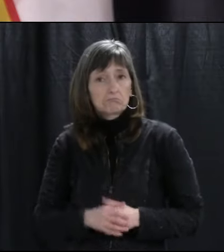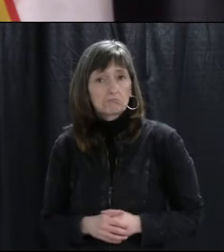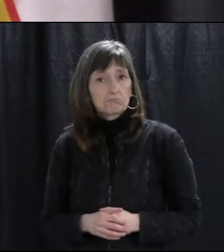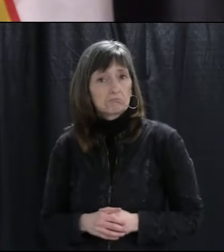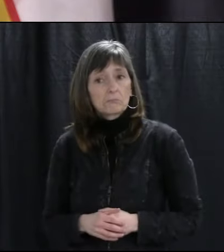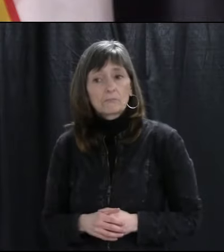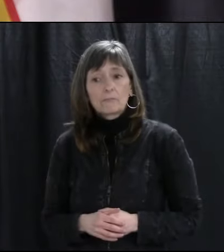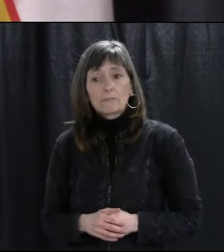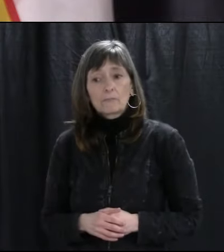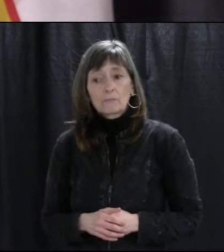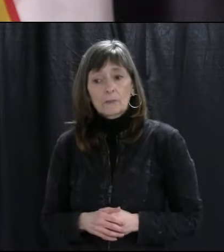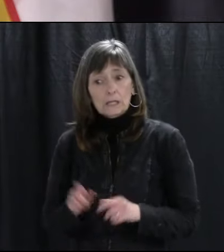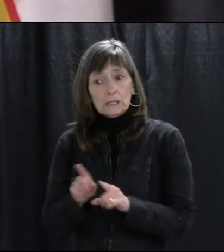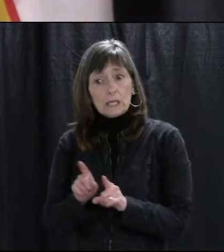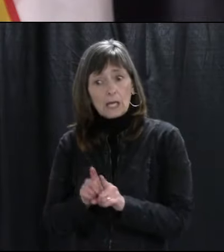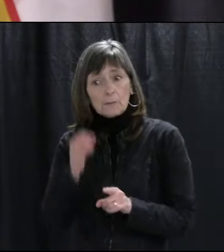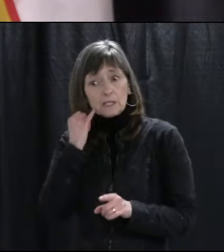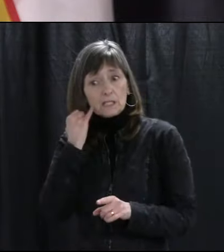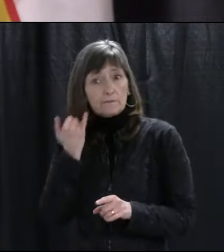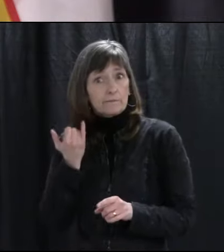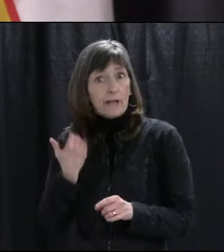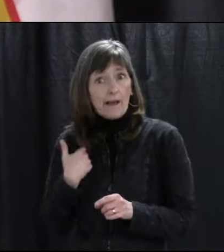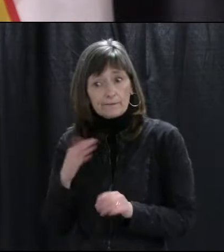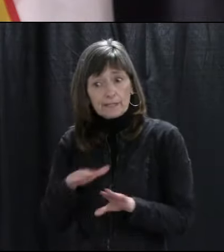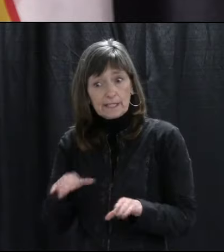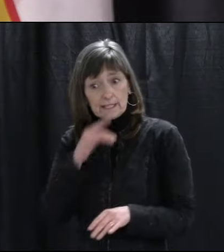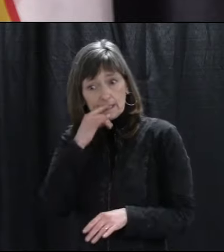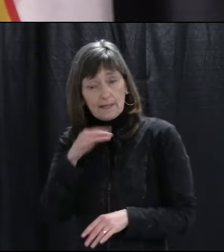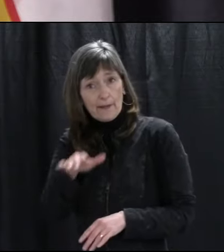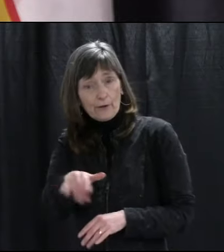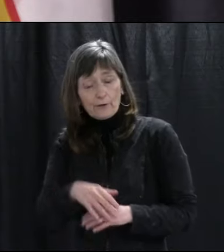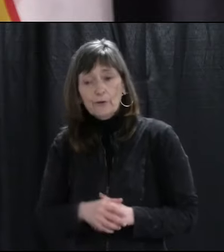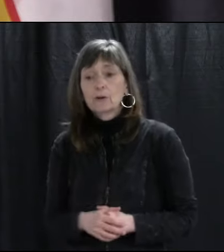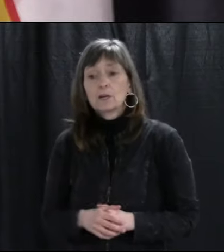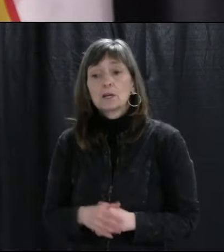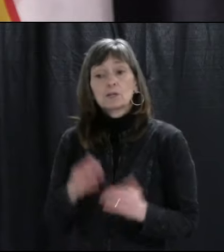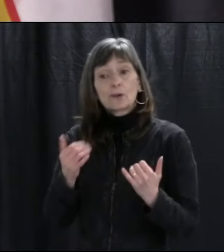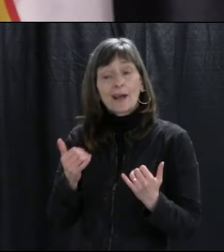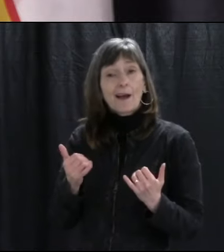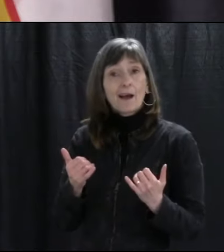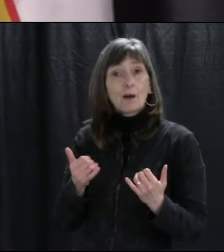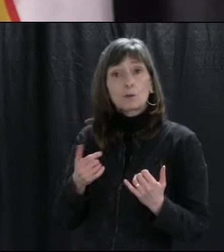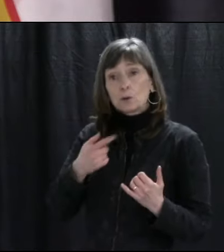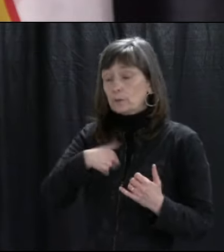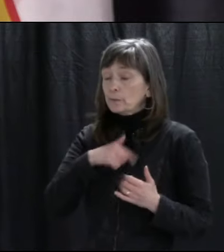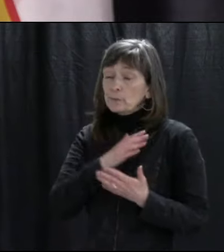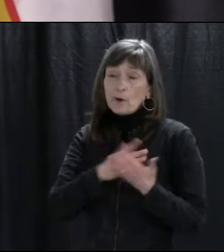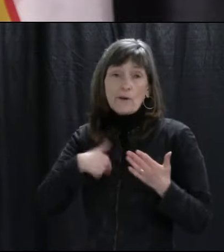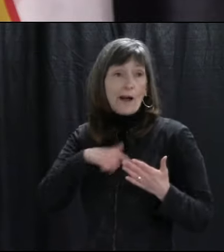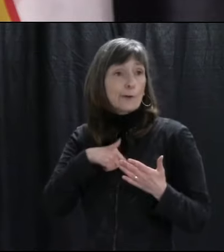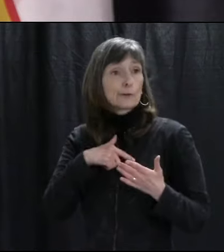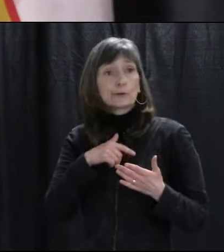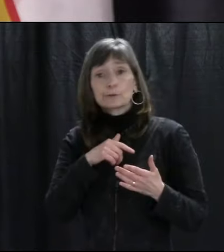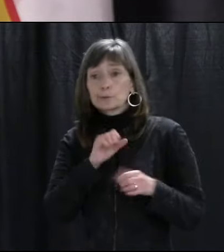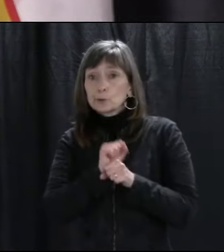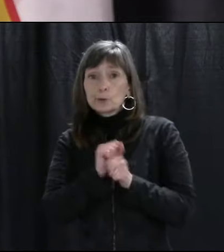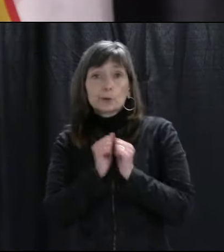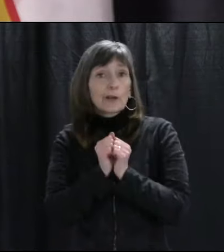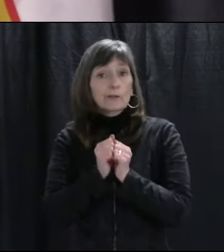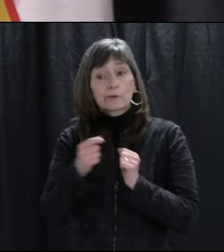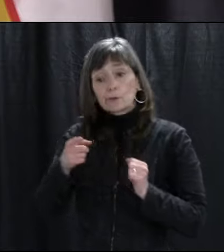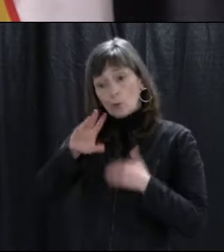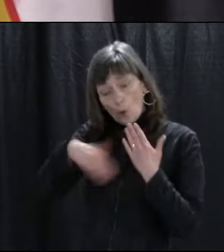to pay them as if their spaces were full. So all we're asking now, as part of this province working together to support those essential